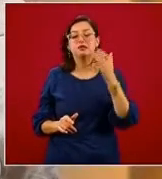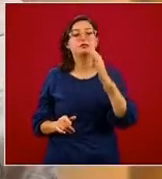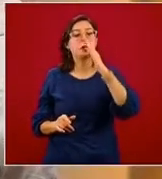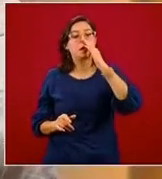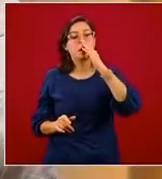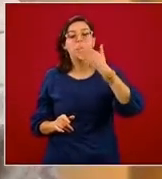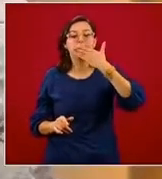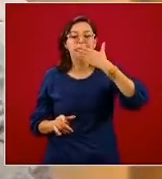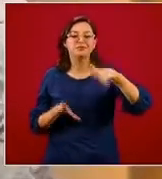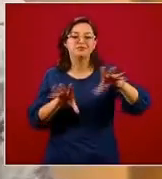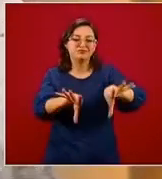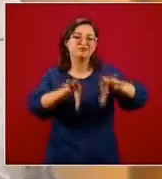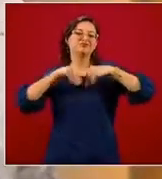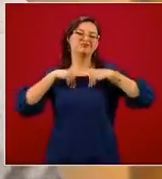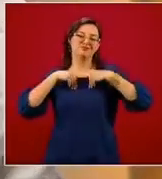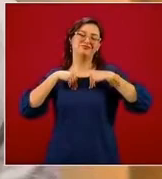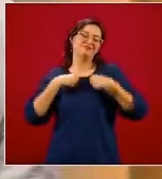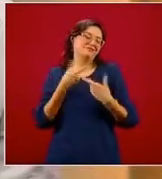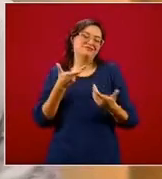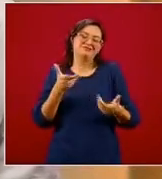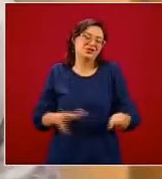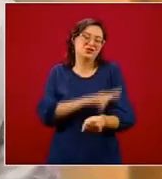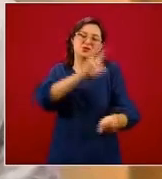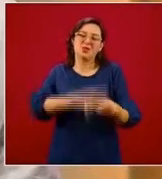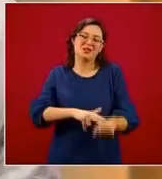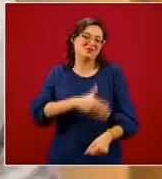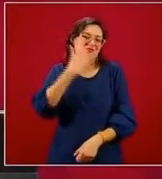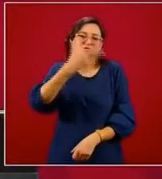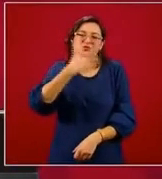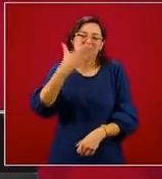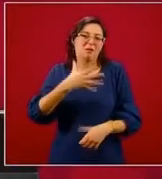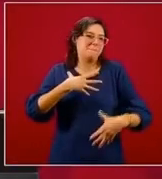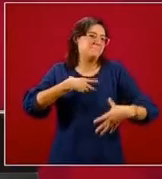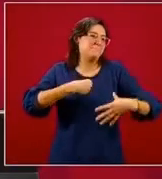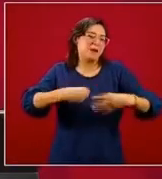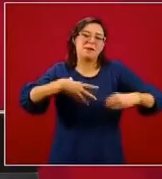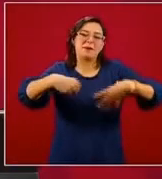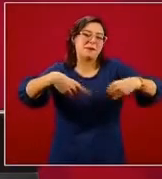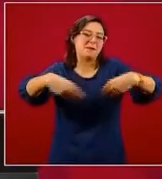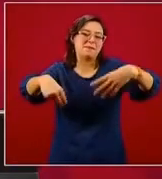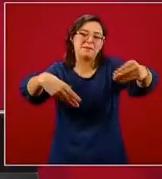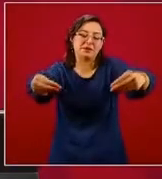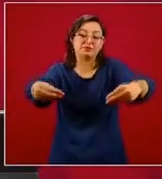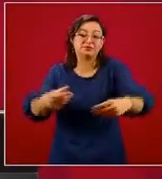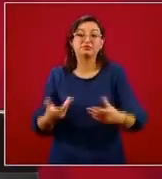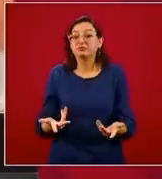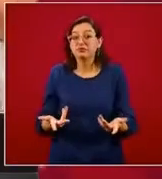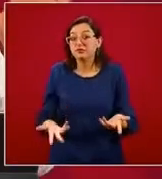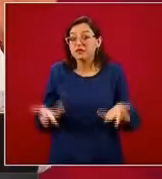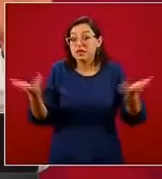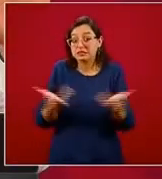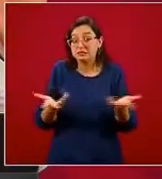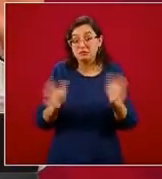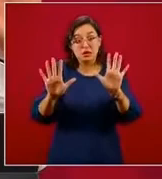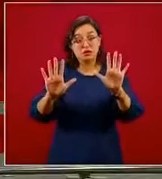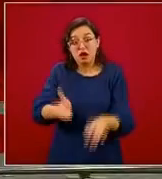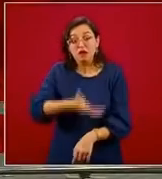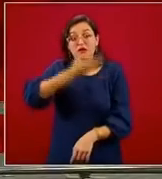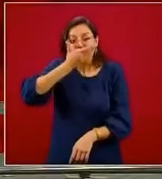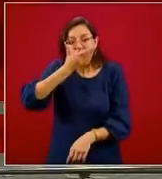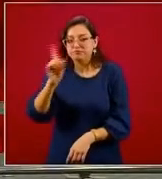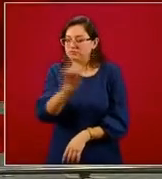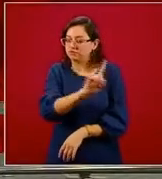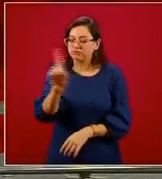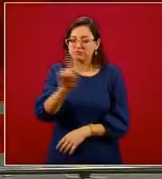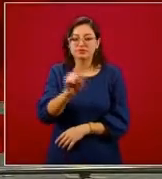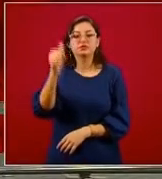la and put nariz o their se toca la boca, hands in es un their medio eyes or they bastante touch their nose or eficiente de mouth, that's a very control. efficient ¿Qué way hay que hacer? to get Evitar el uso de las infected. manos. What can